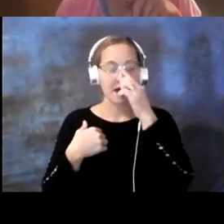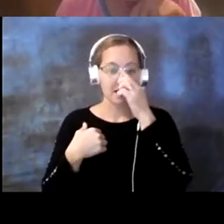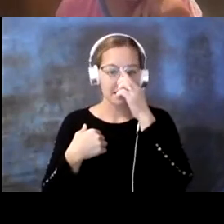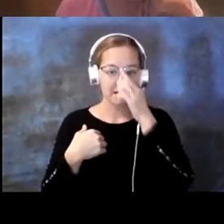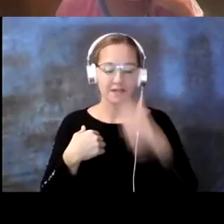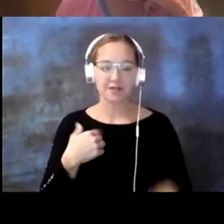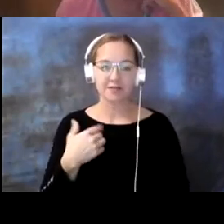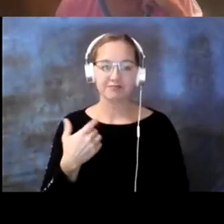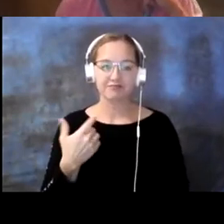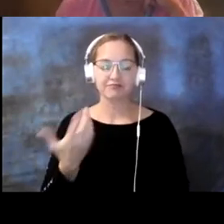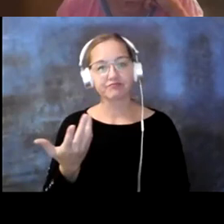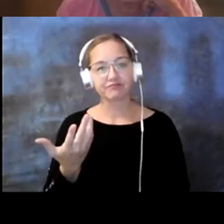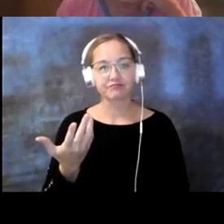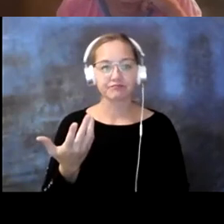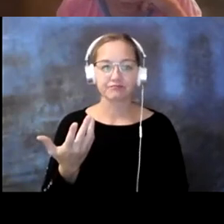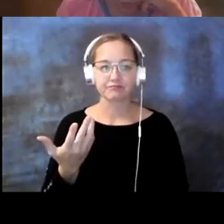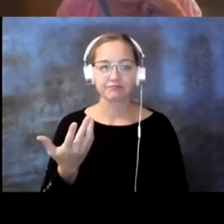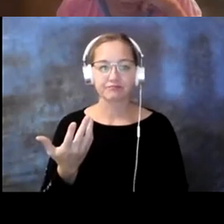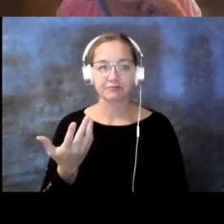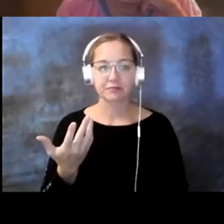There are also,